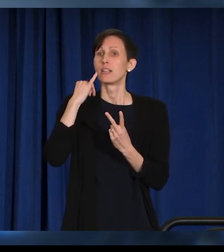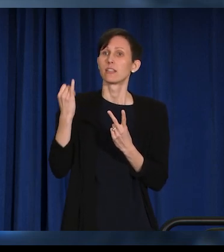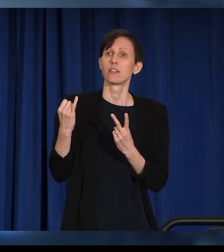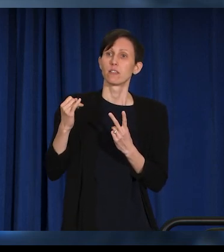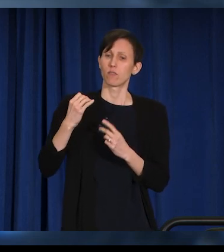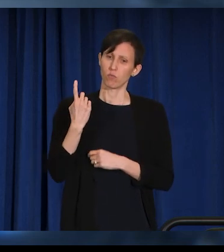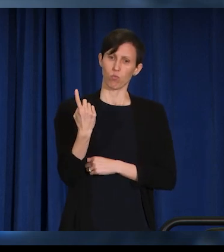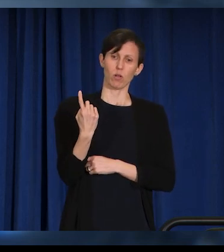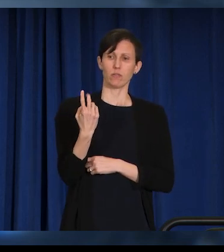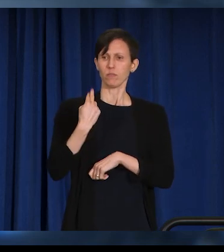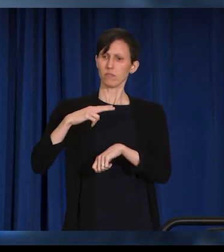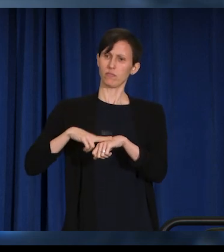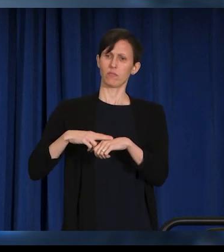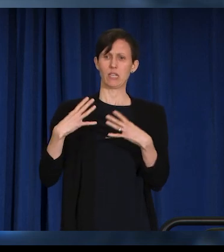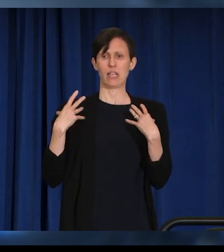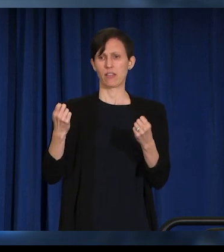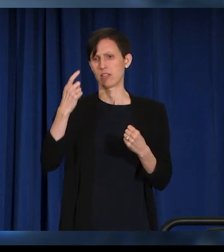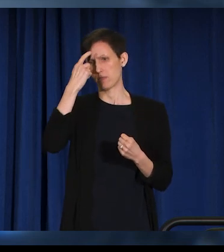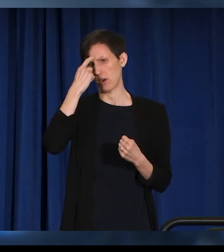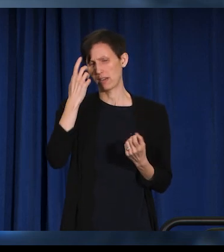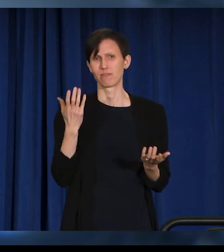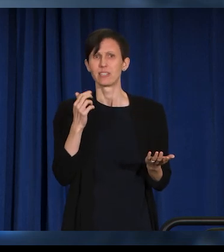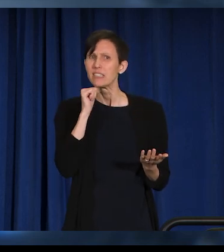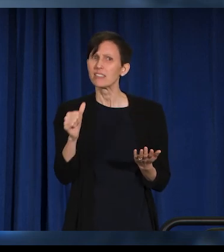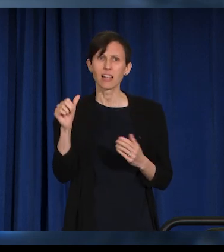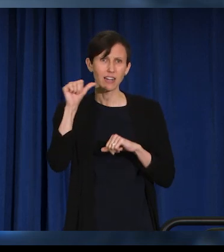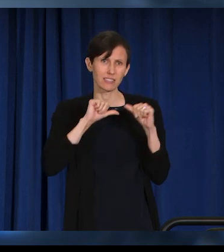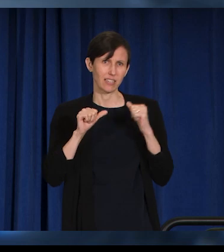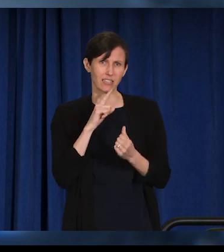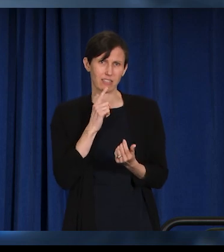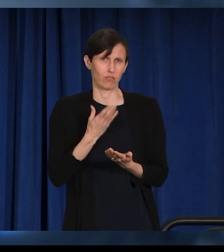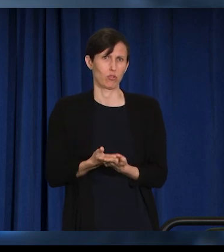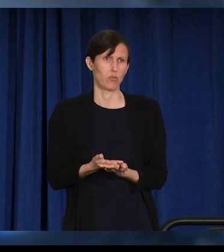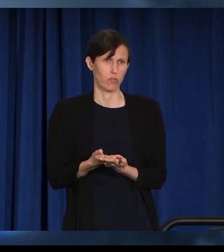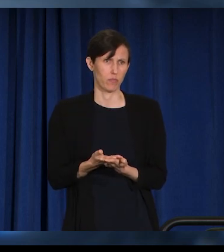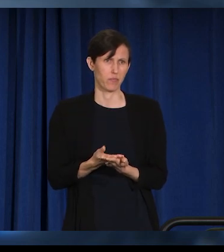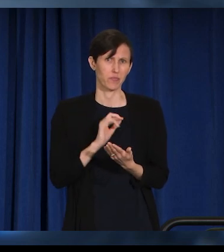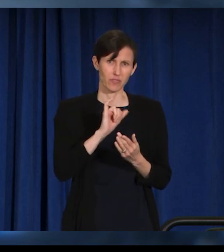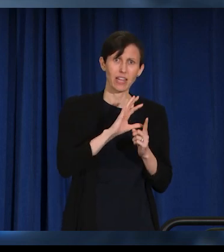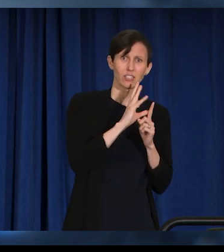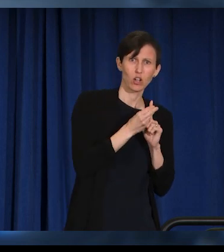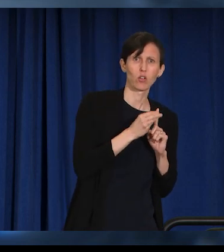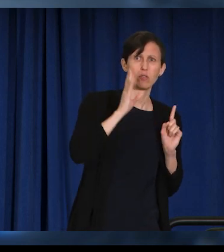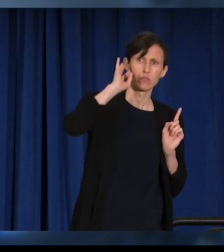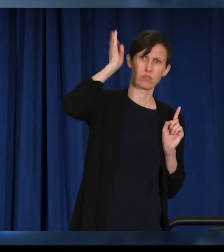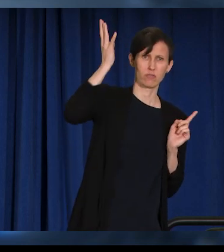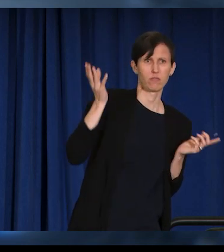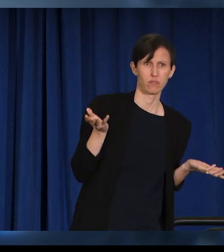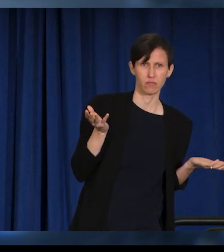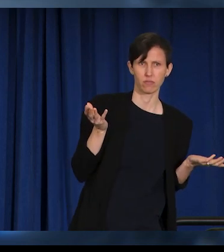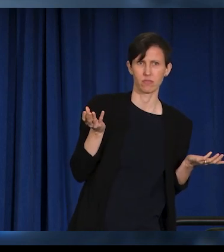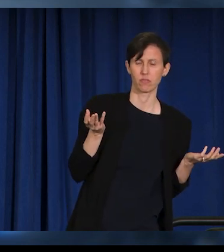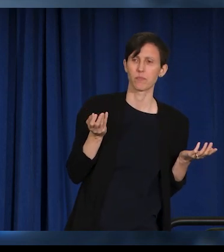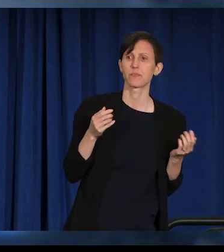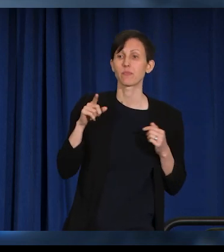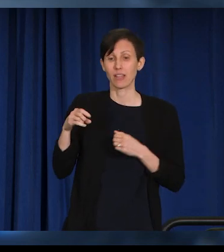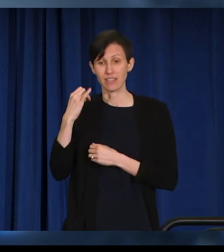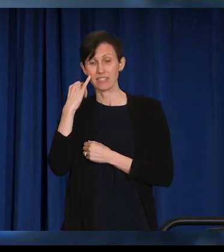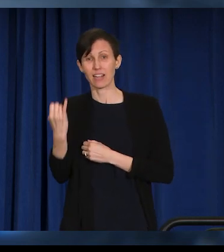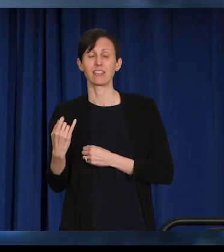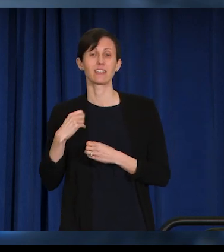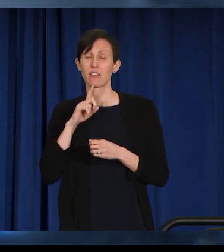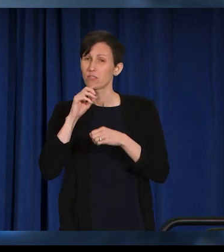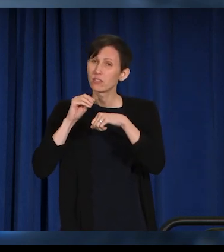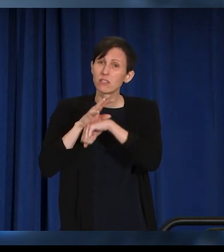single normal or healthy brain is not a scientific truth, but a culturally constructed fiction. These ideas have reshaped public